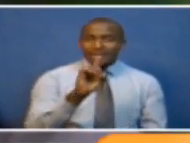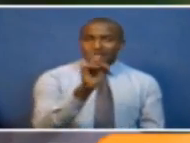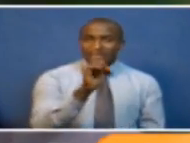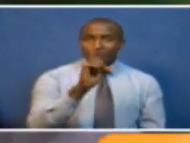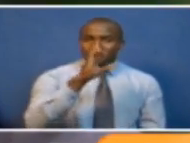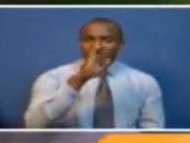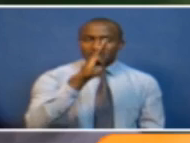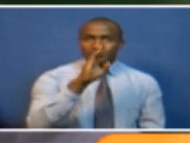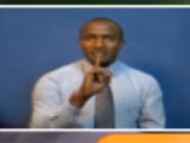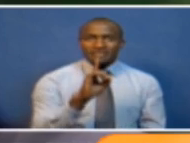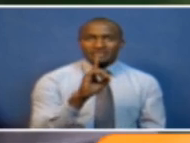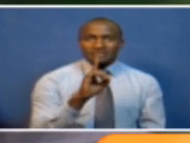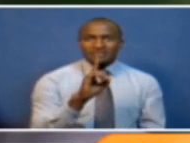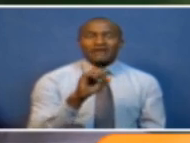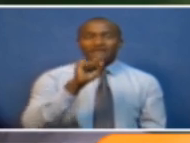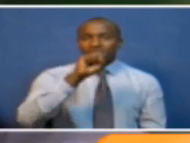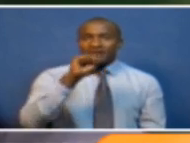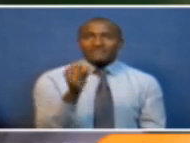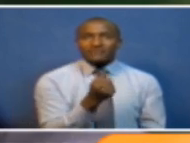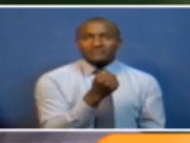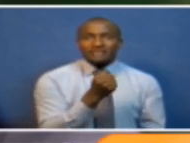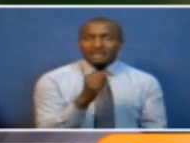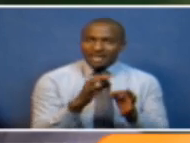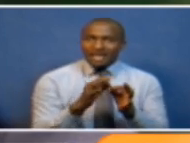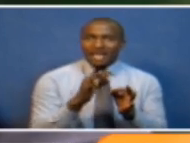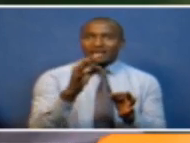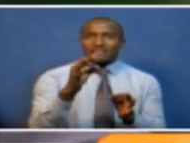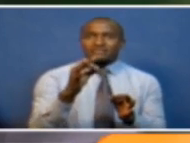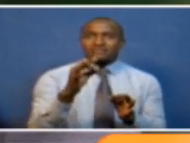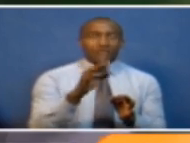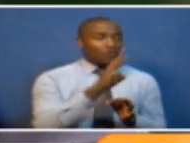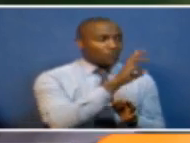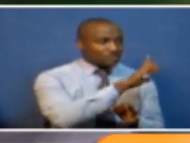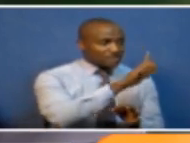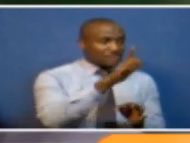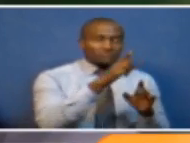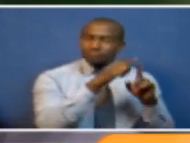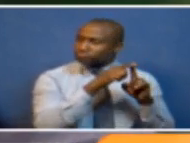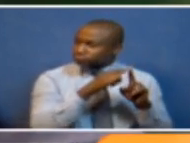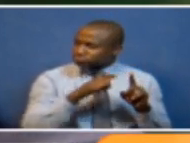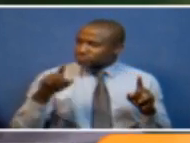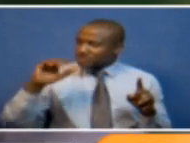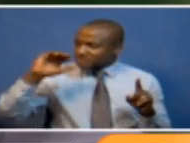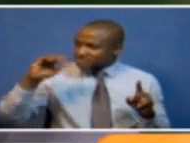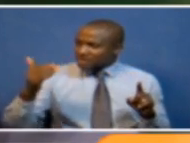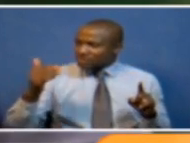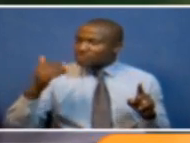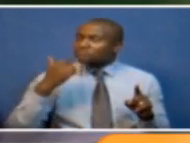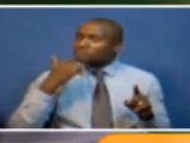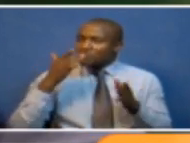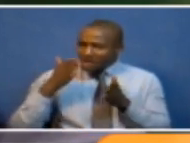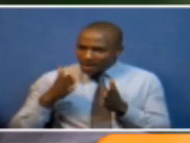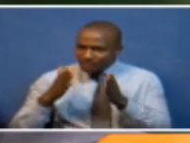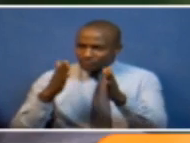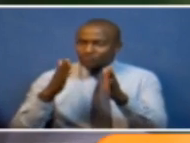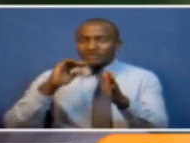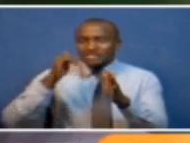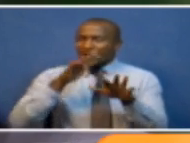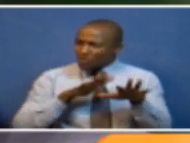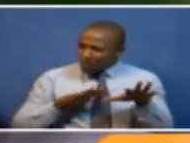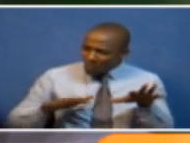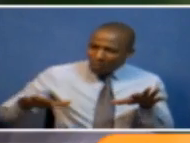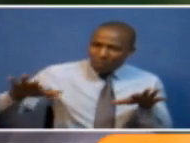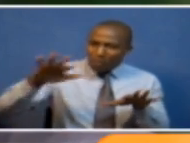as a case in point, it's 5,000 acres. That is from Westlands to Haile Selassie, between Moy Avenue and Uhuru